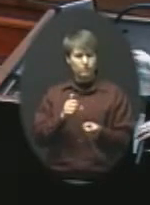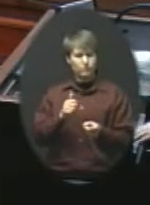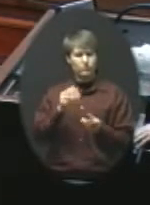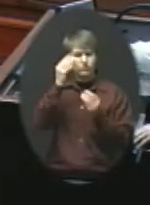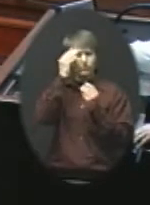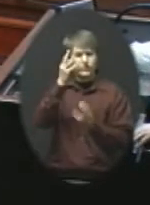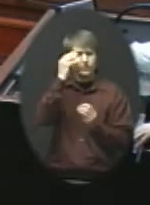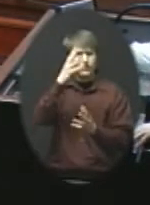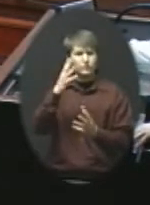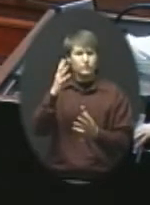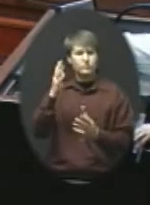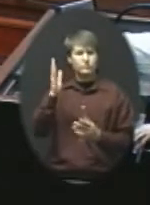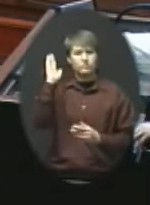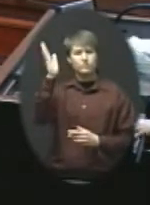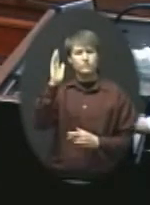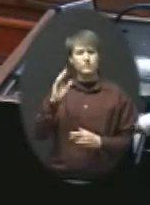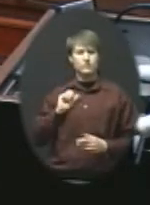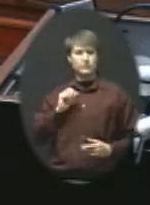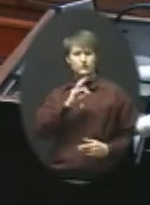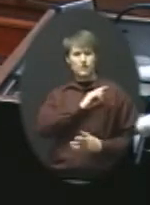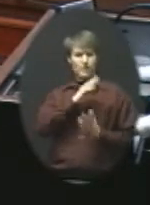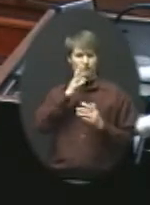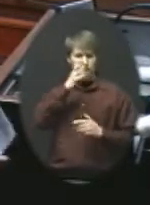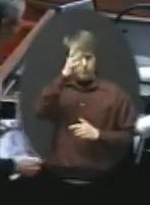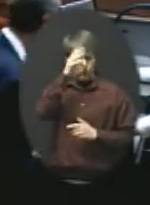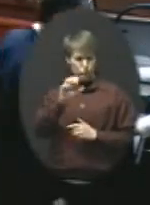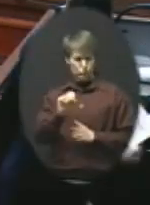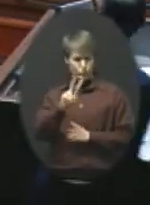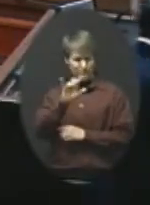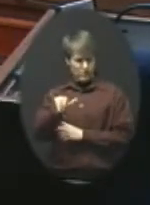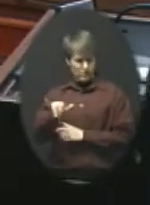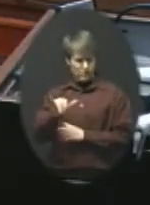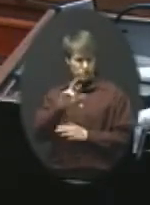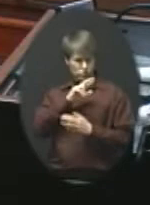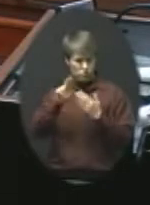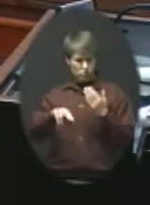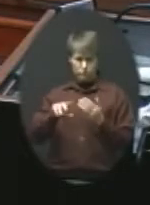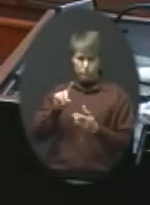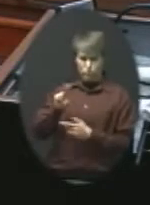the staff and parent survey results. Dr. Banikowski.